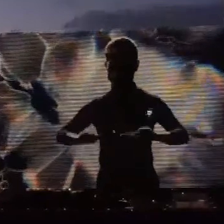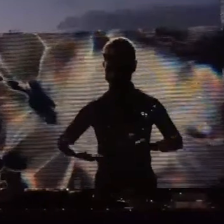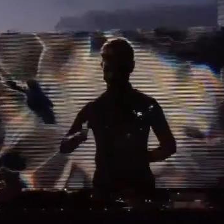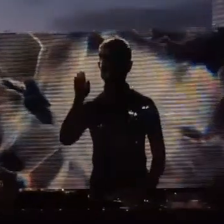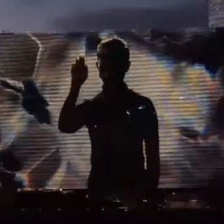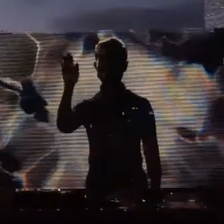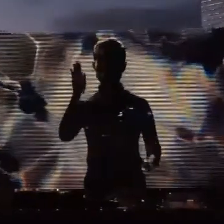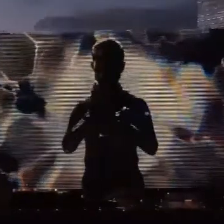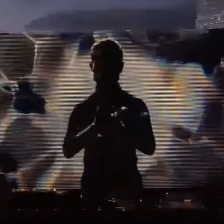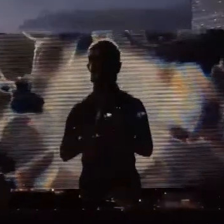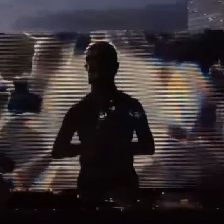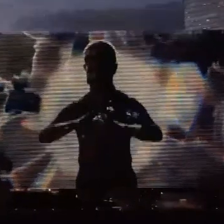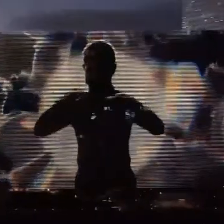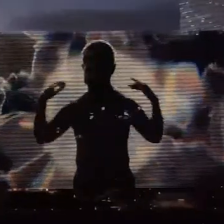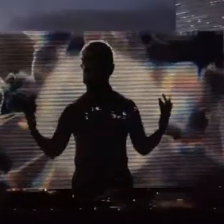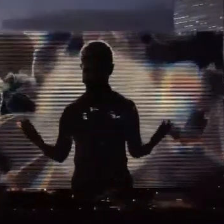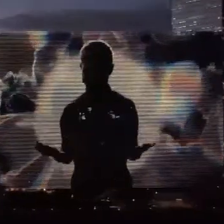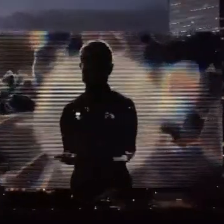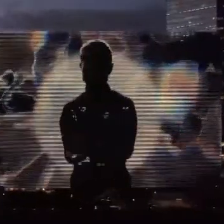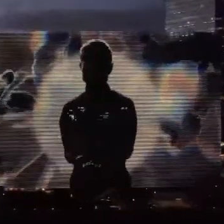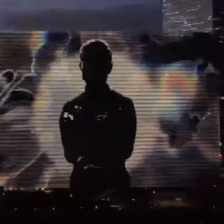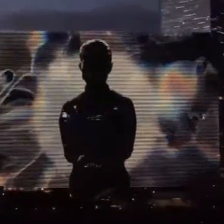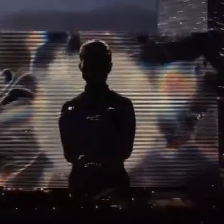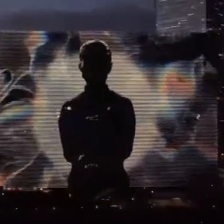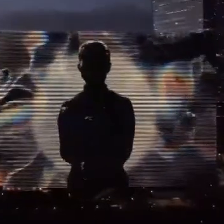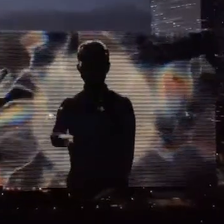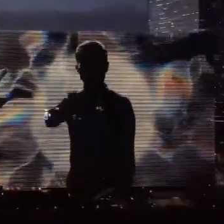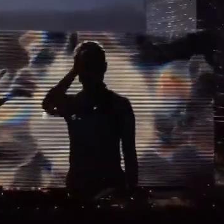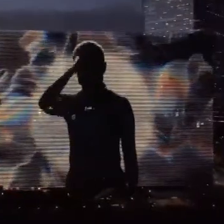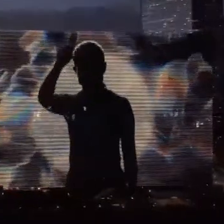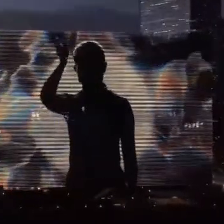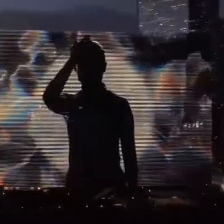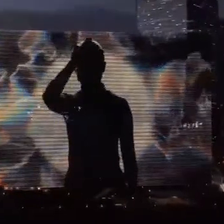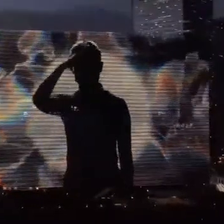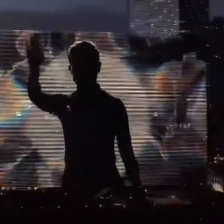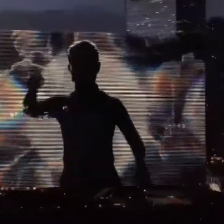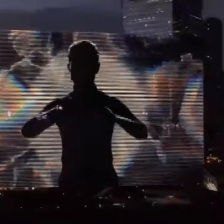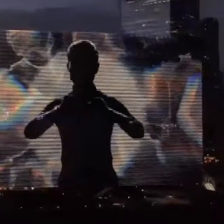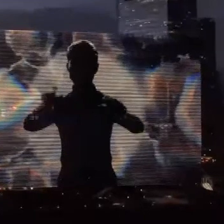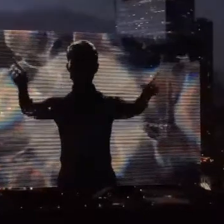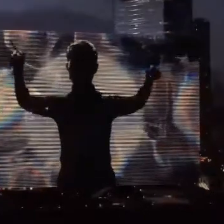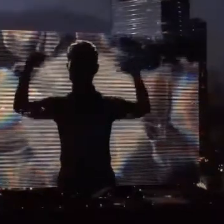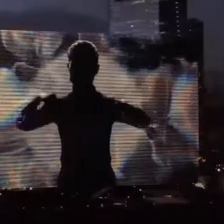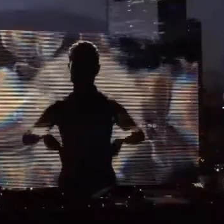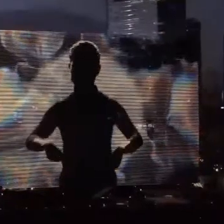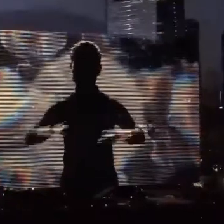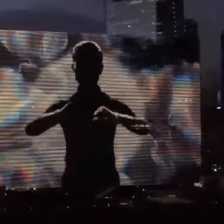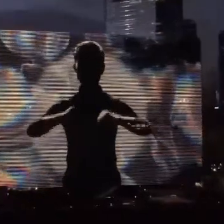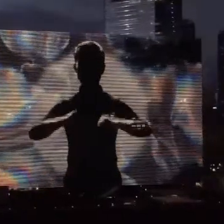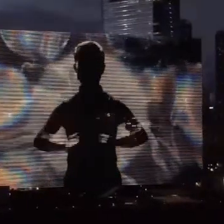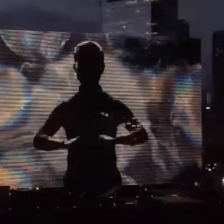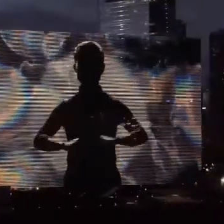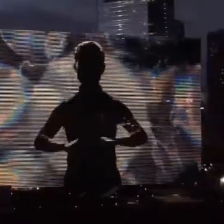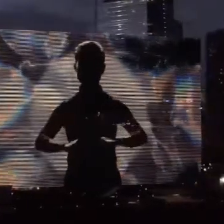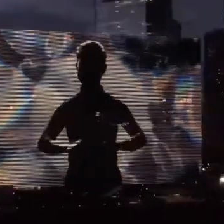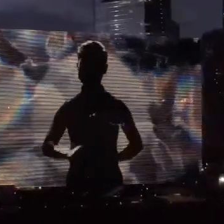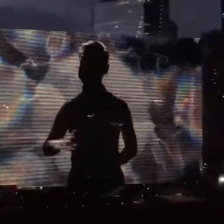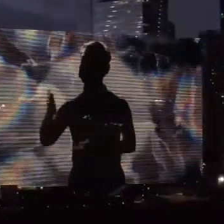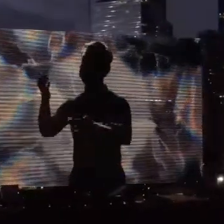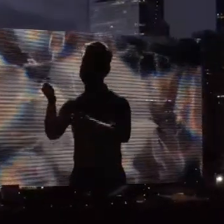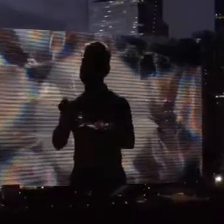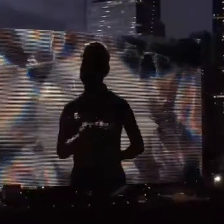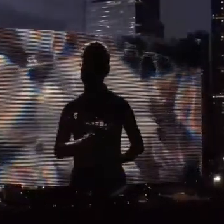beautiful Buddhist sutra, as a message to the people of Hong Kong, and she is signing the Heart